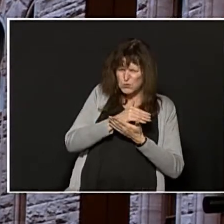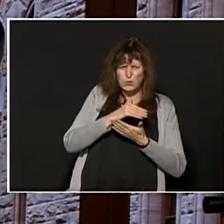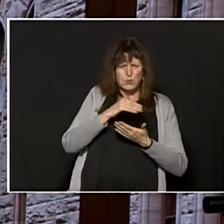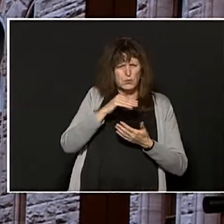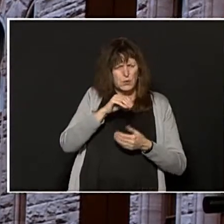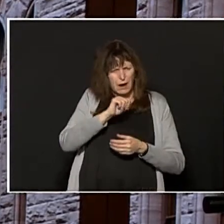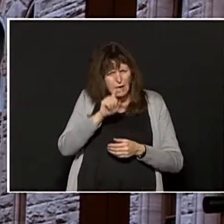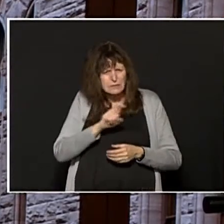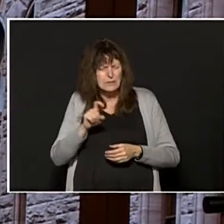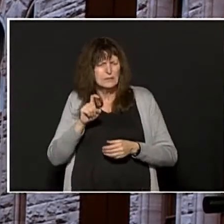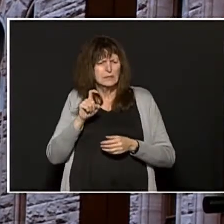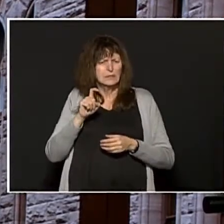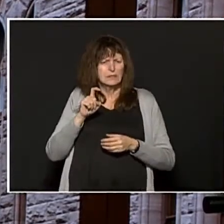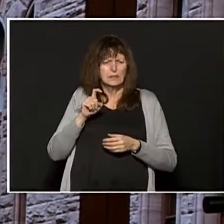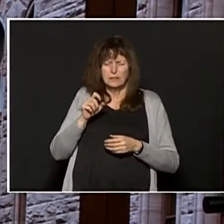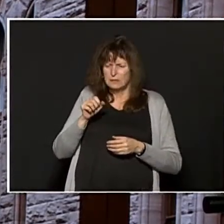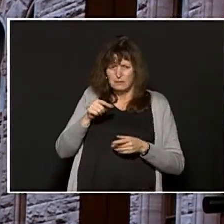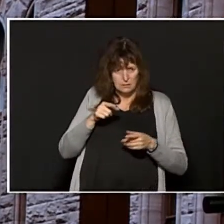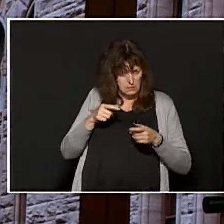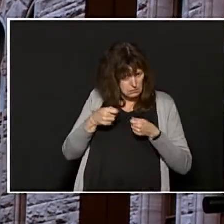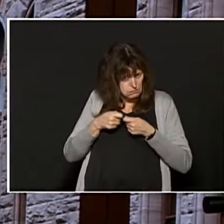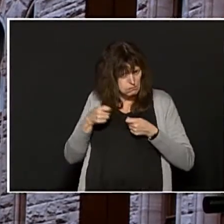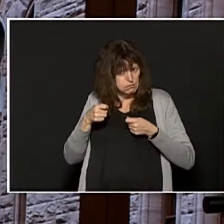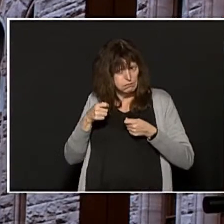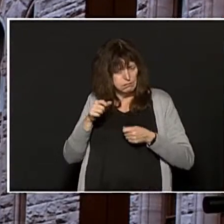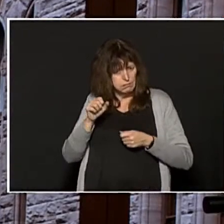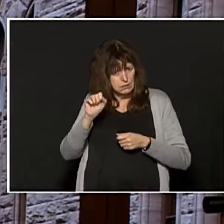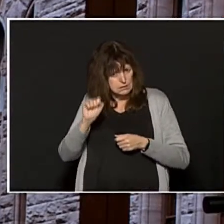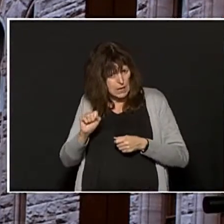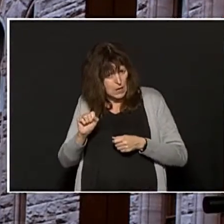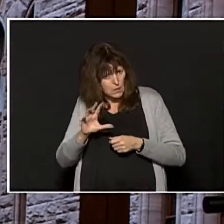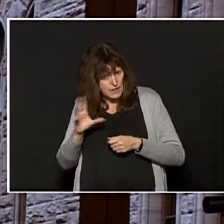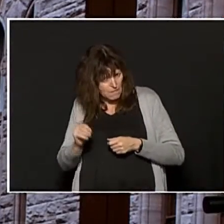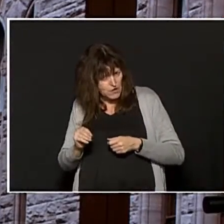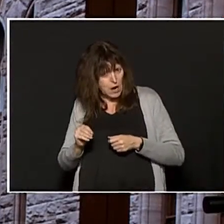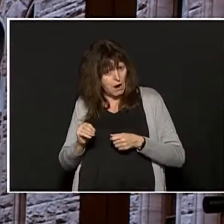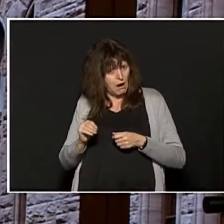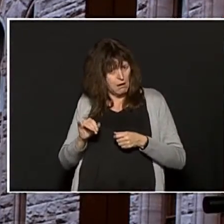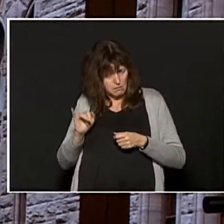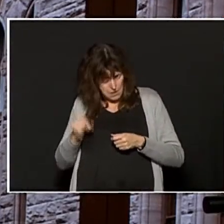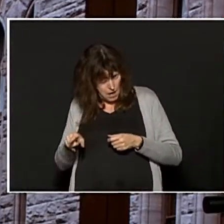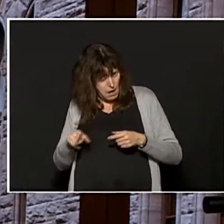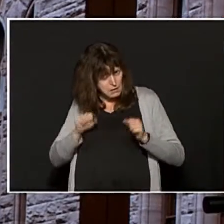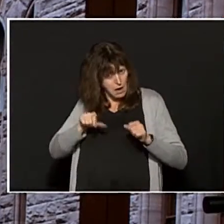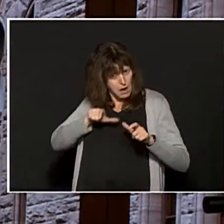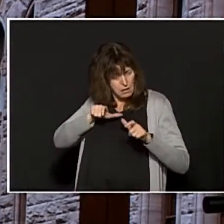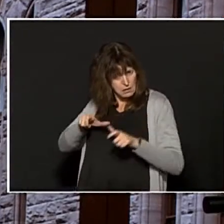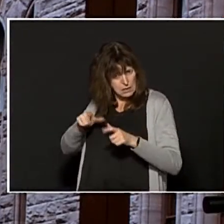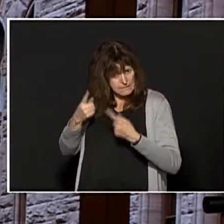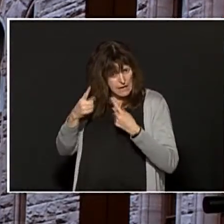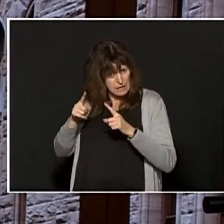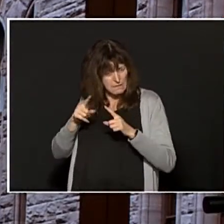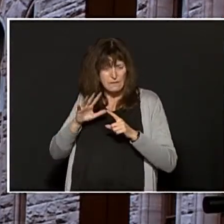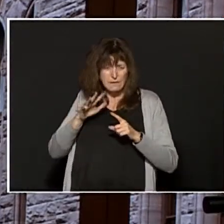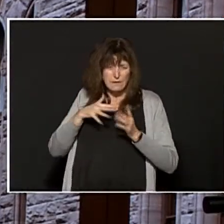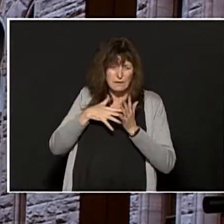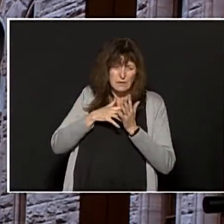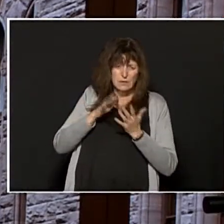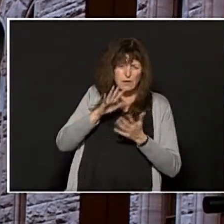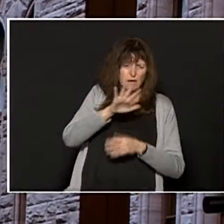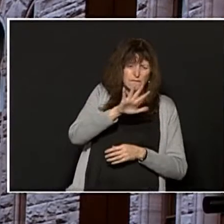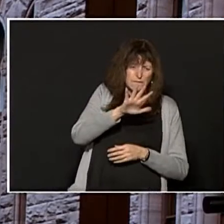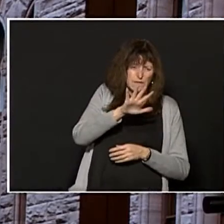some questionability on it. We're reviewing that matter. We're still looking at it has a 58 to